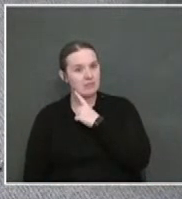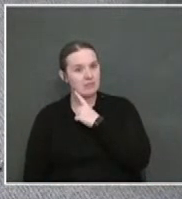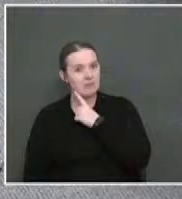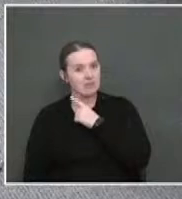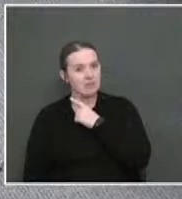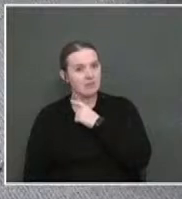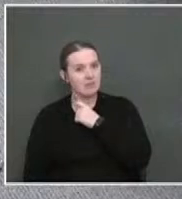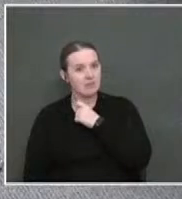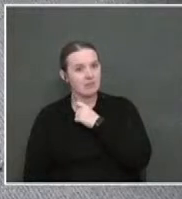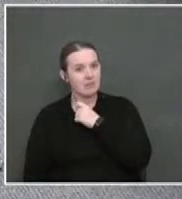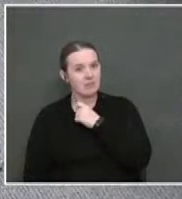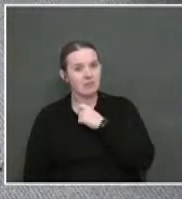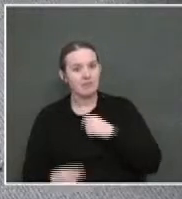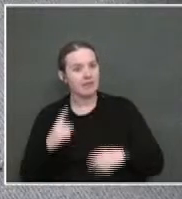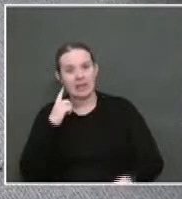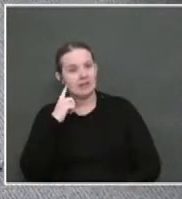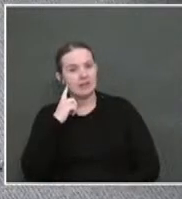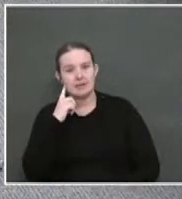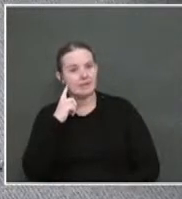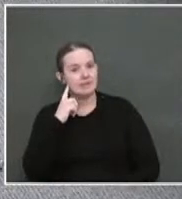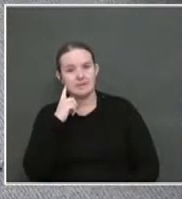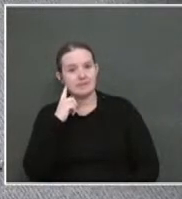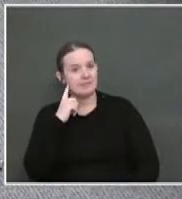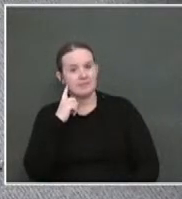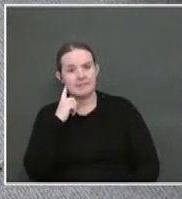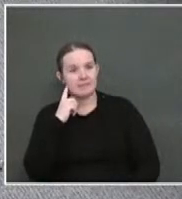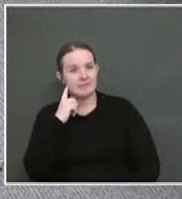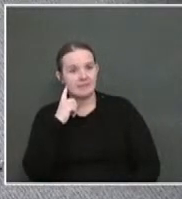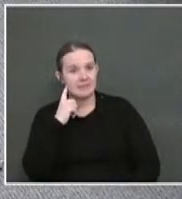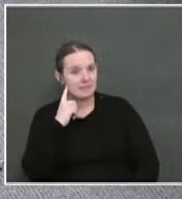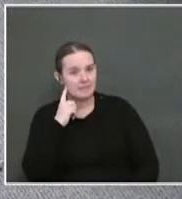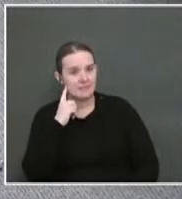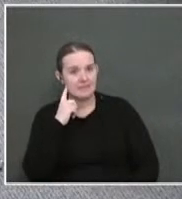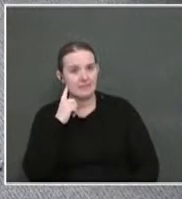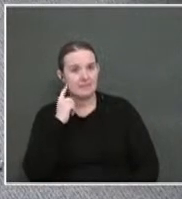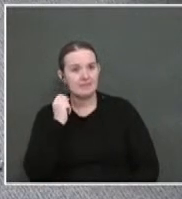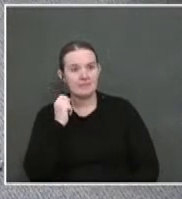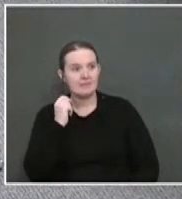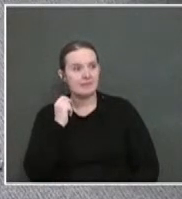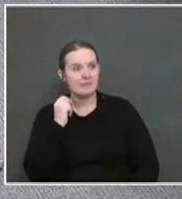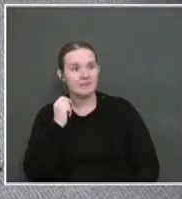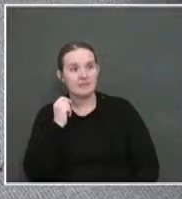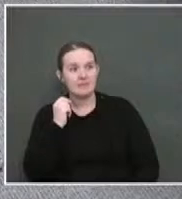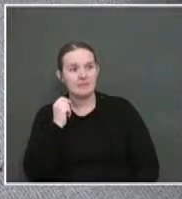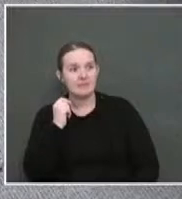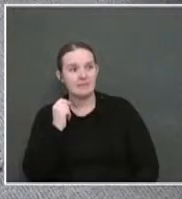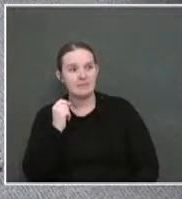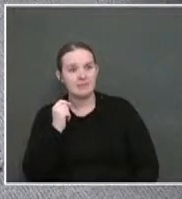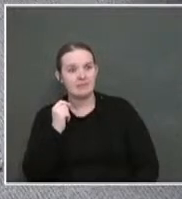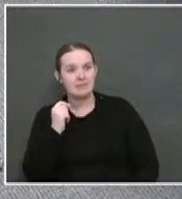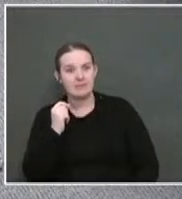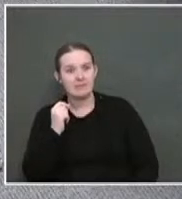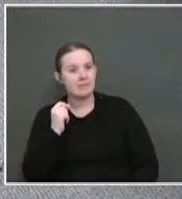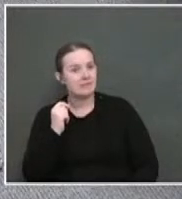want to point out that 2 of our reporters were late because they couldn't find space to park. So immediate parking would